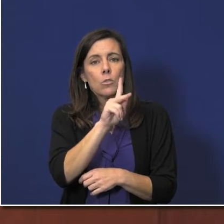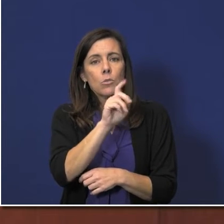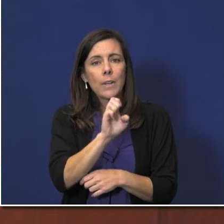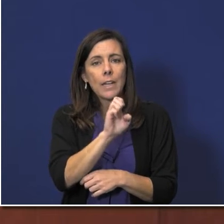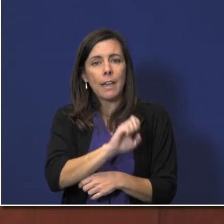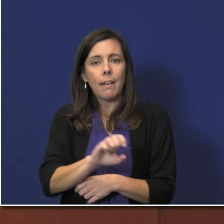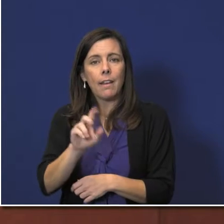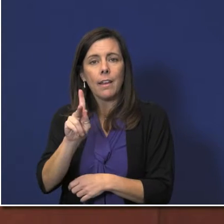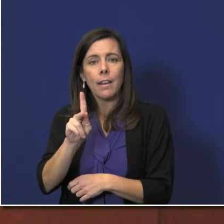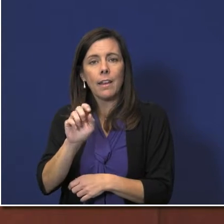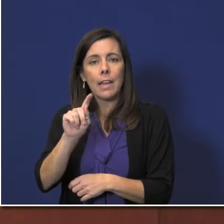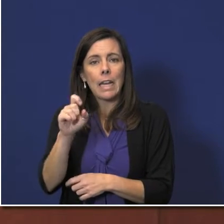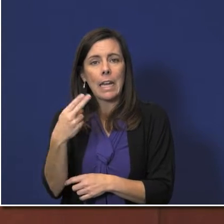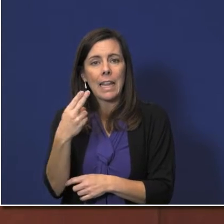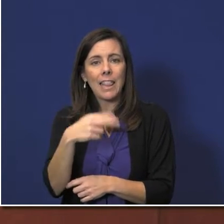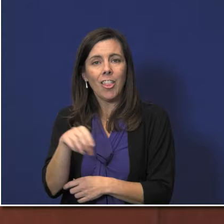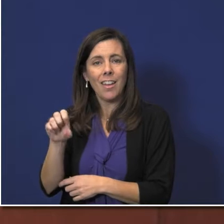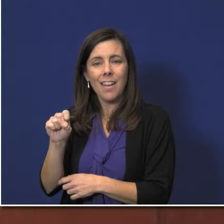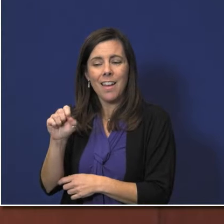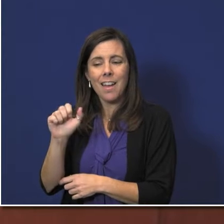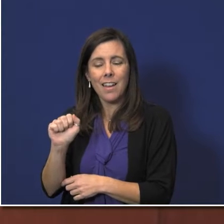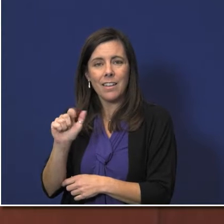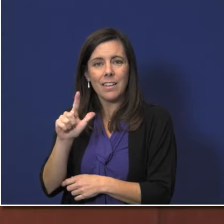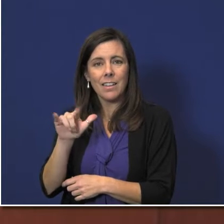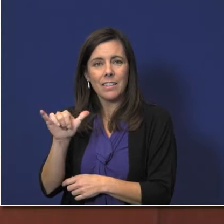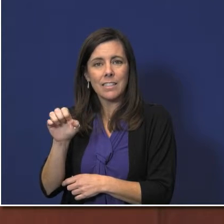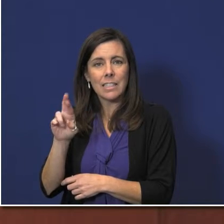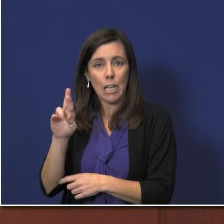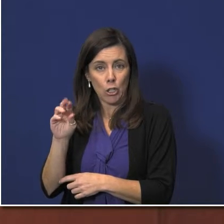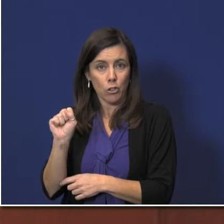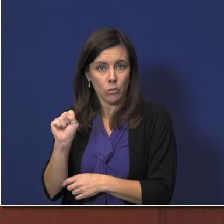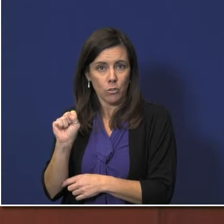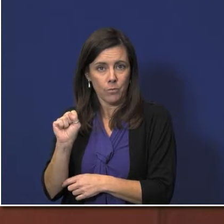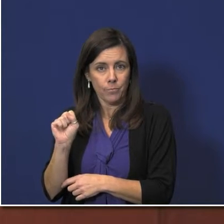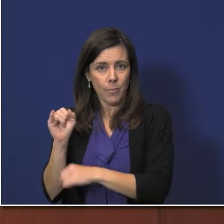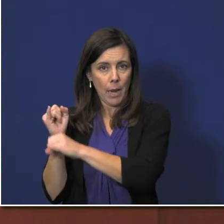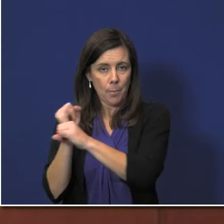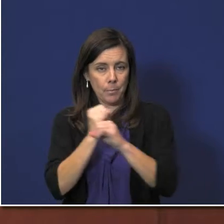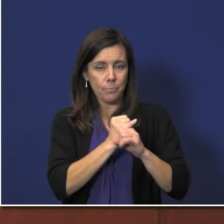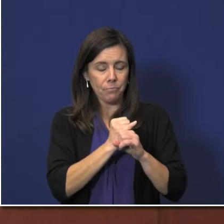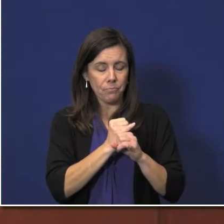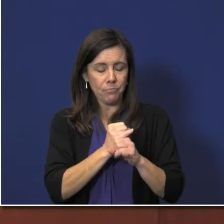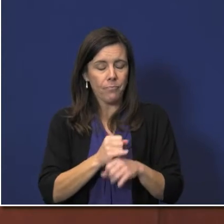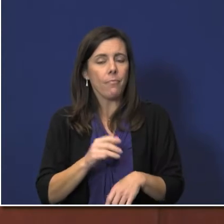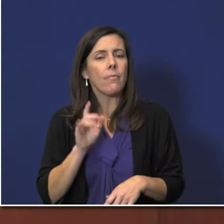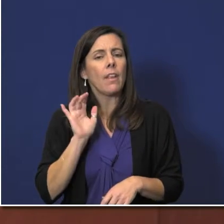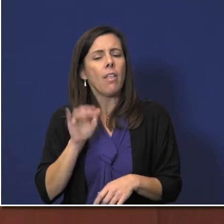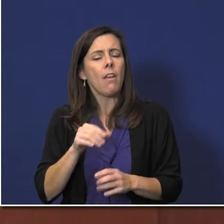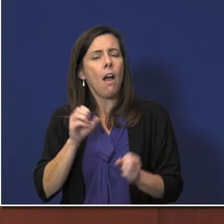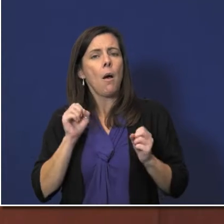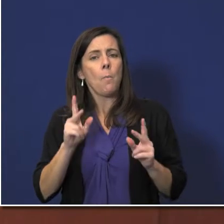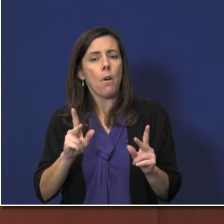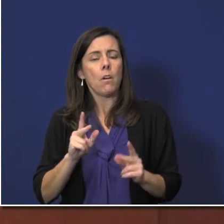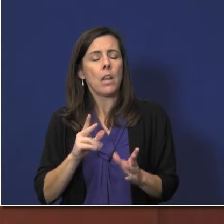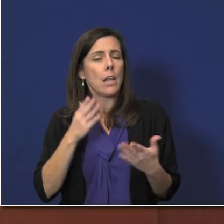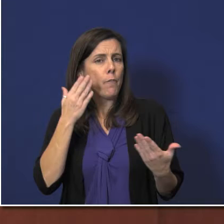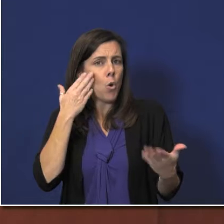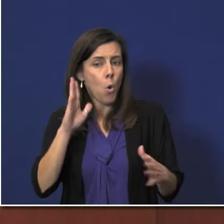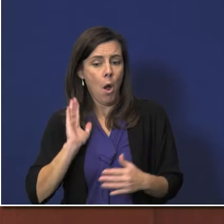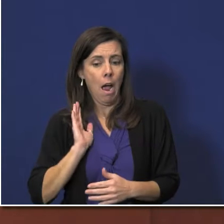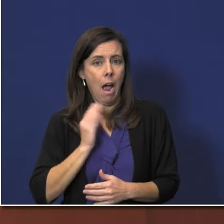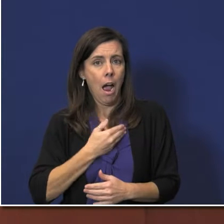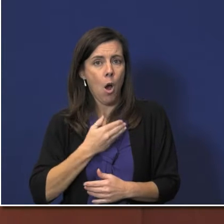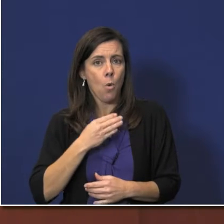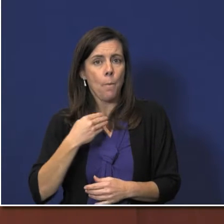3 schools. I don't know how that worked out. But what I will say is it was an opportunity, and if you don't know, our board divides up the